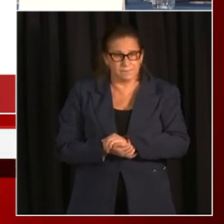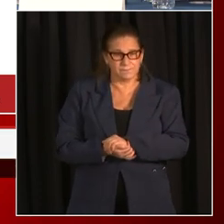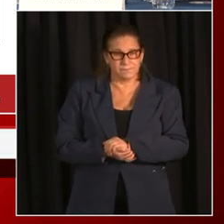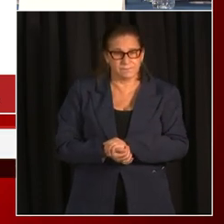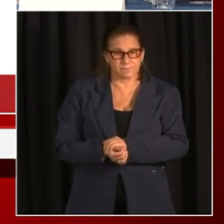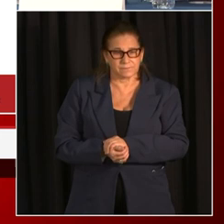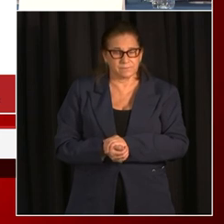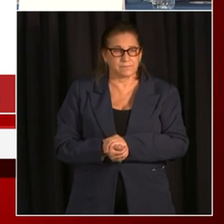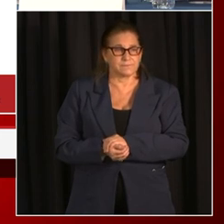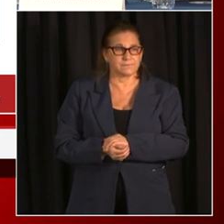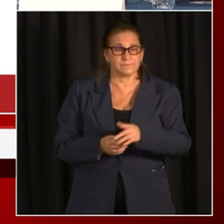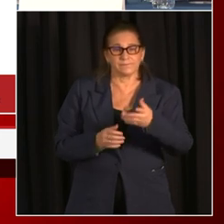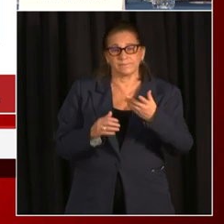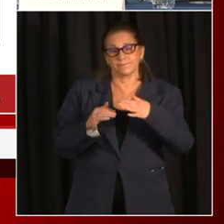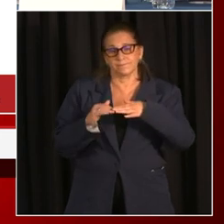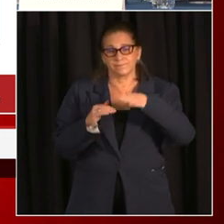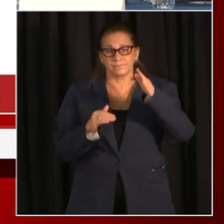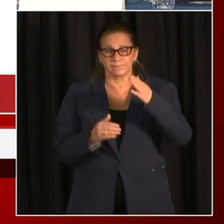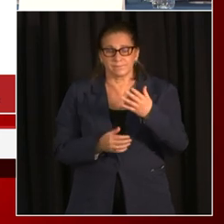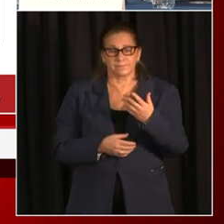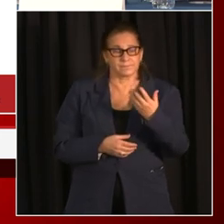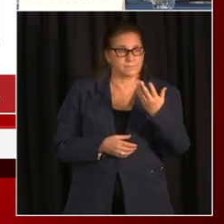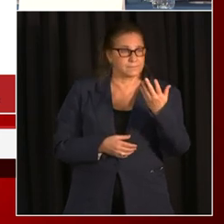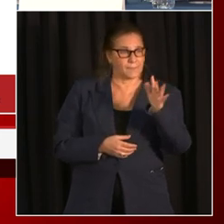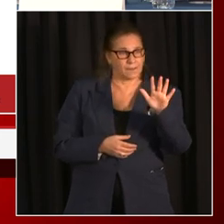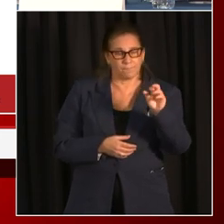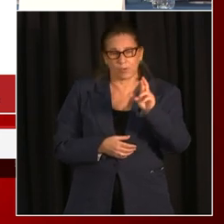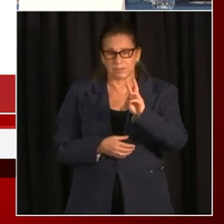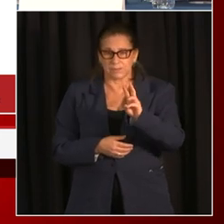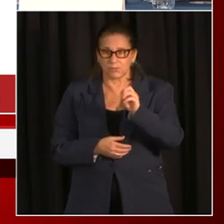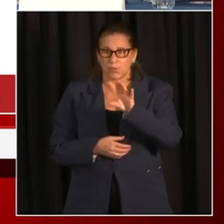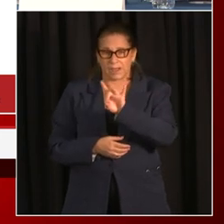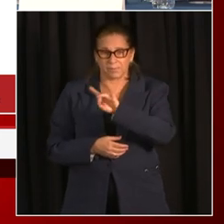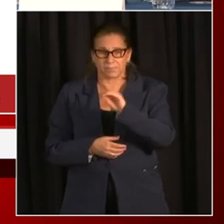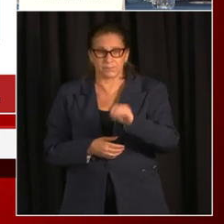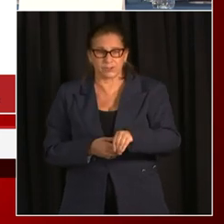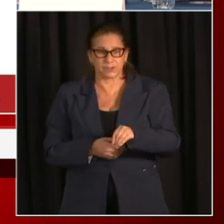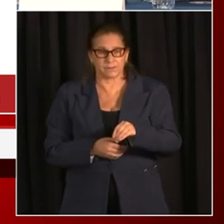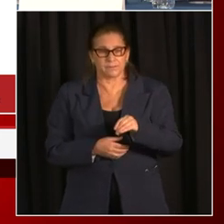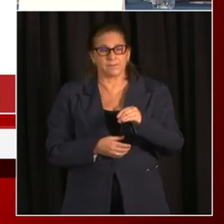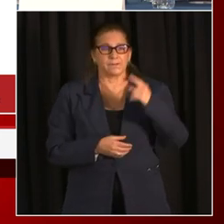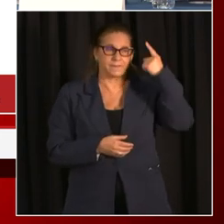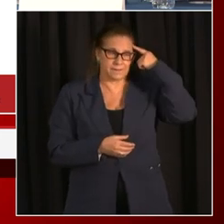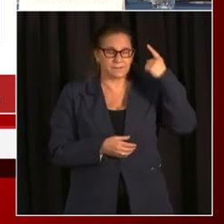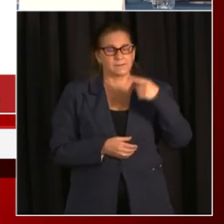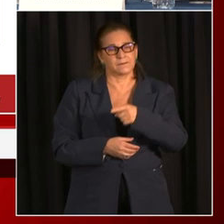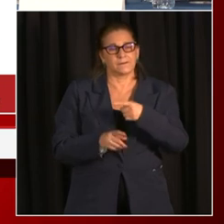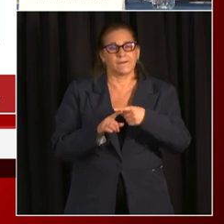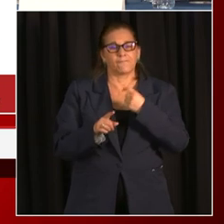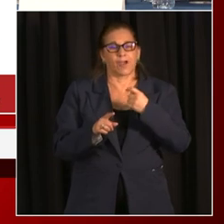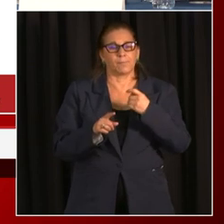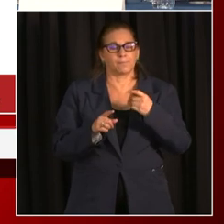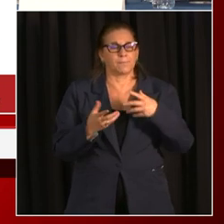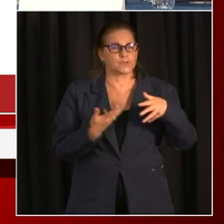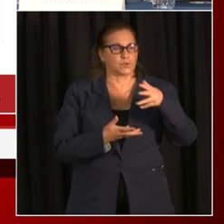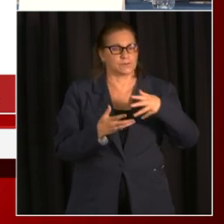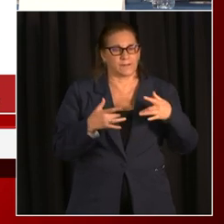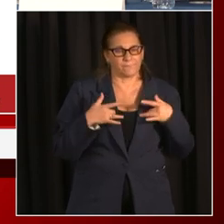6, 8%. I still have the prevailing thing being social events and